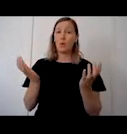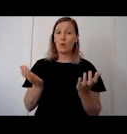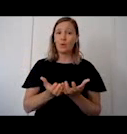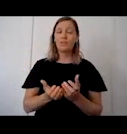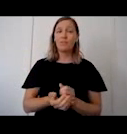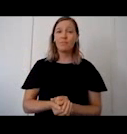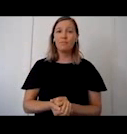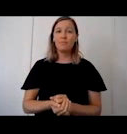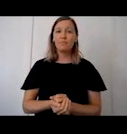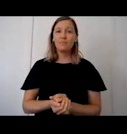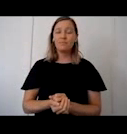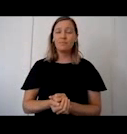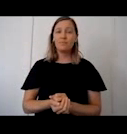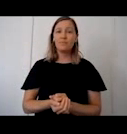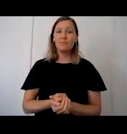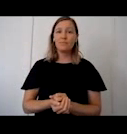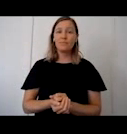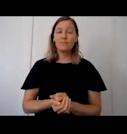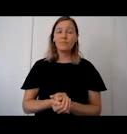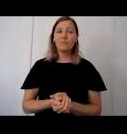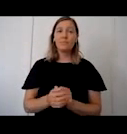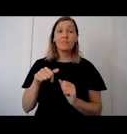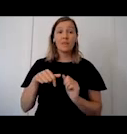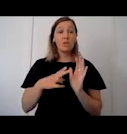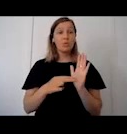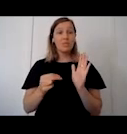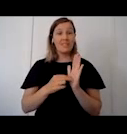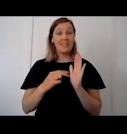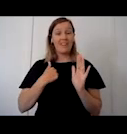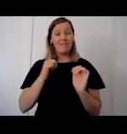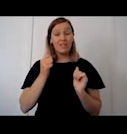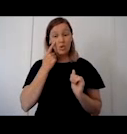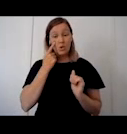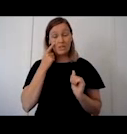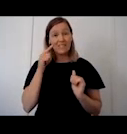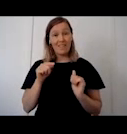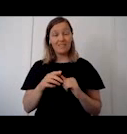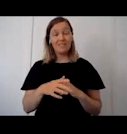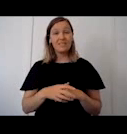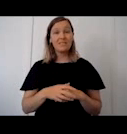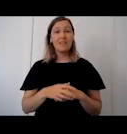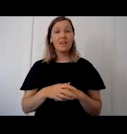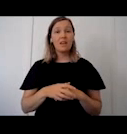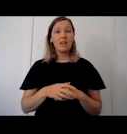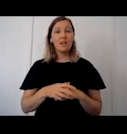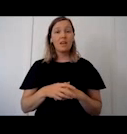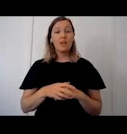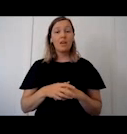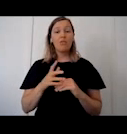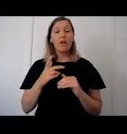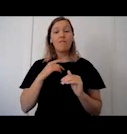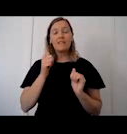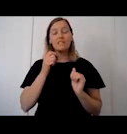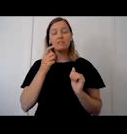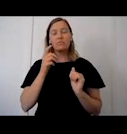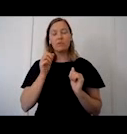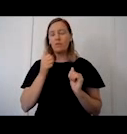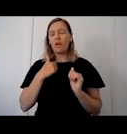And I noticed that here in New Zealand, there is a lot of fear of speaking